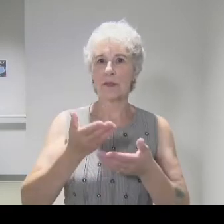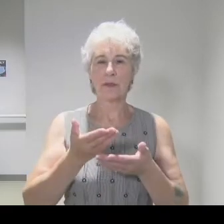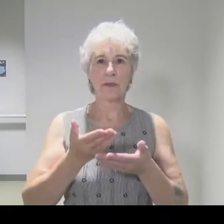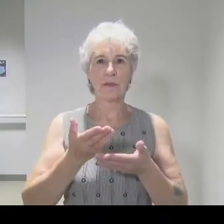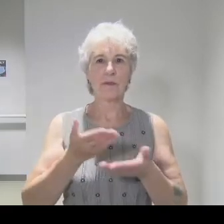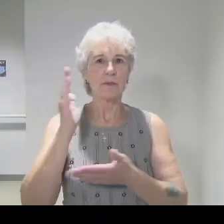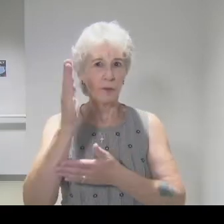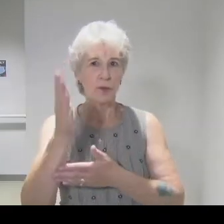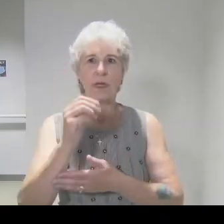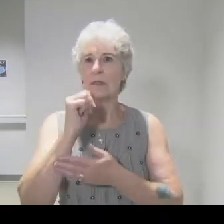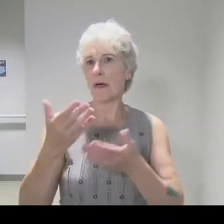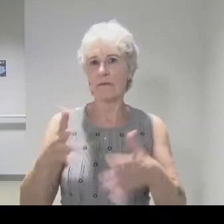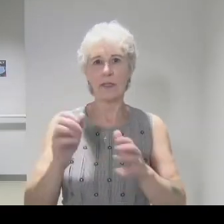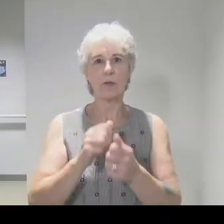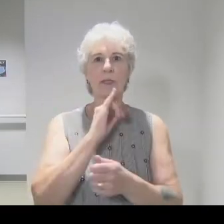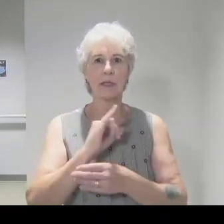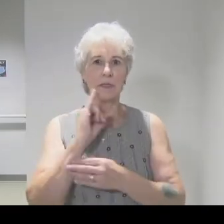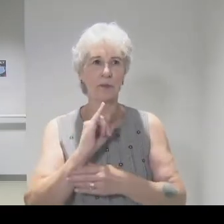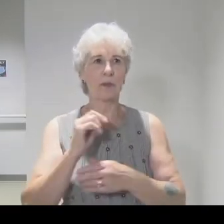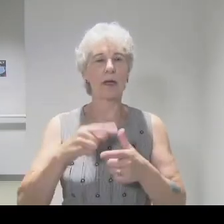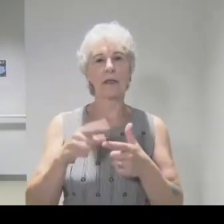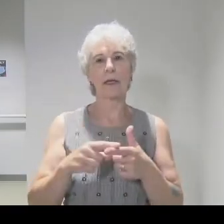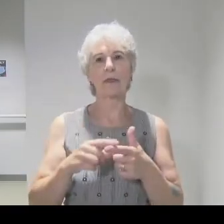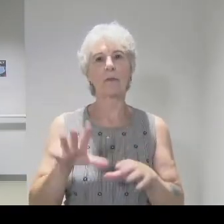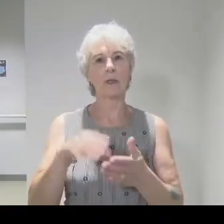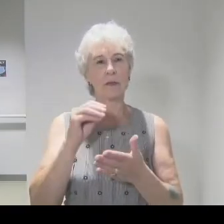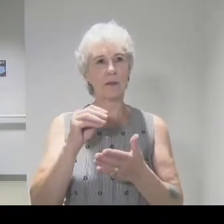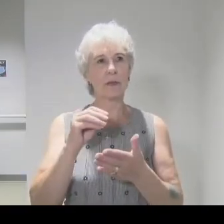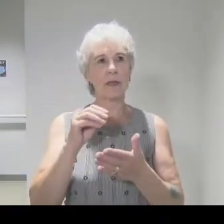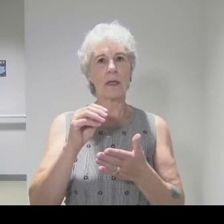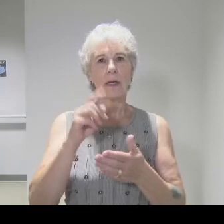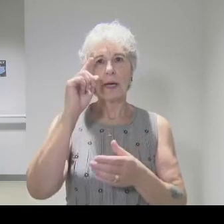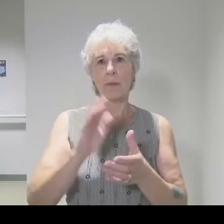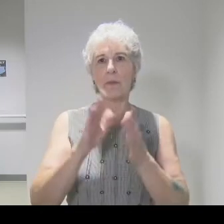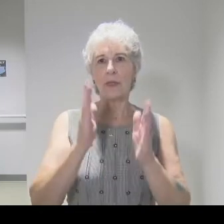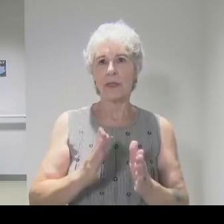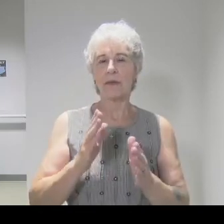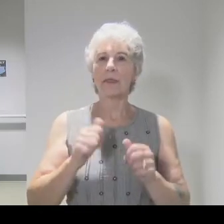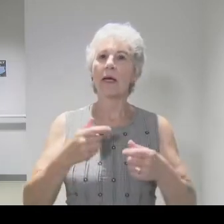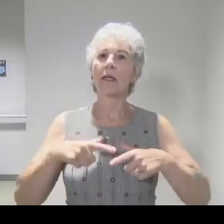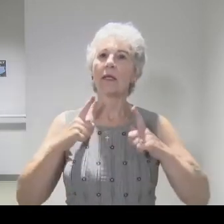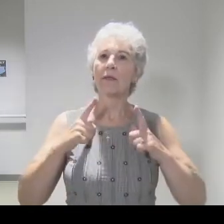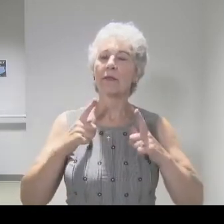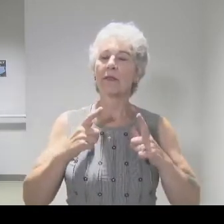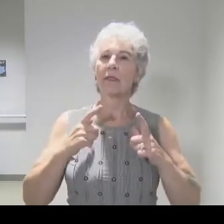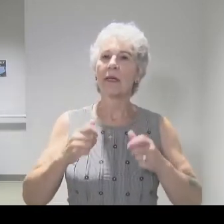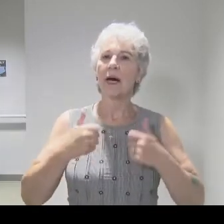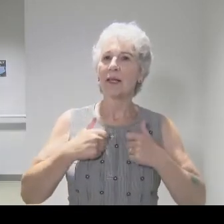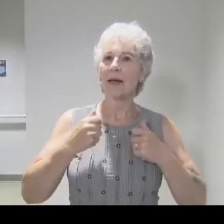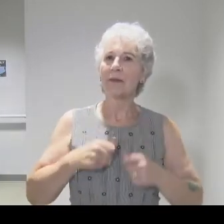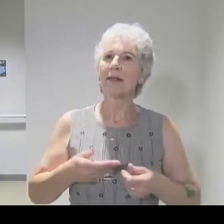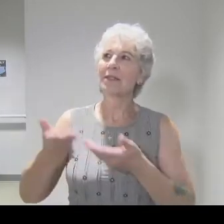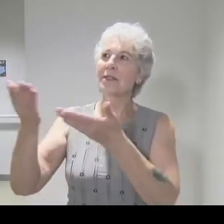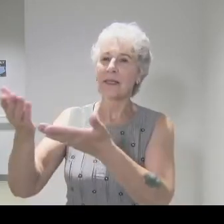Israel. And then we learn in application that believers can live a life that's yielded to God. They can live in any